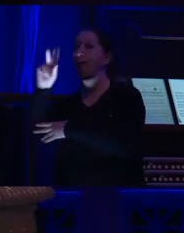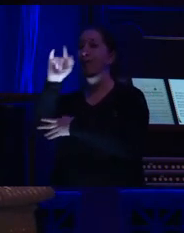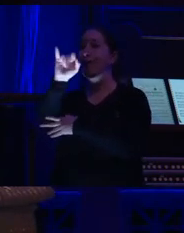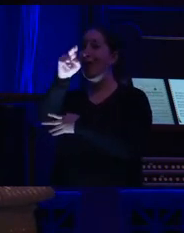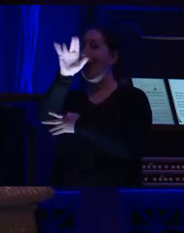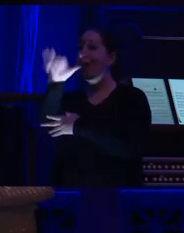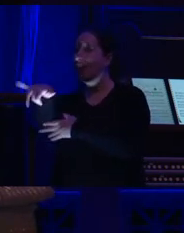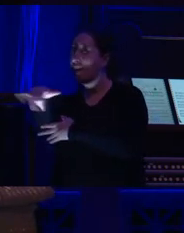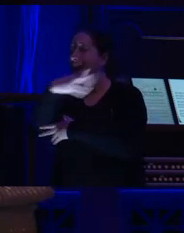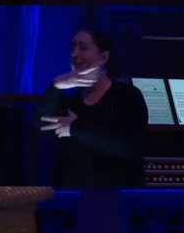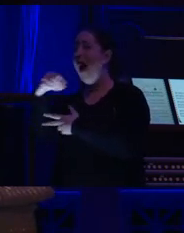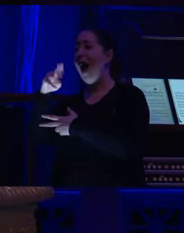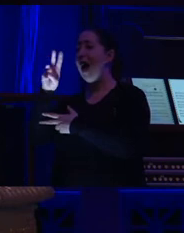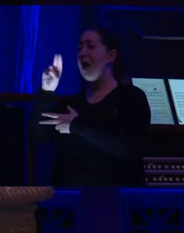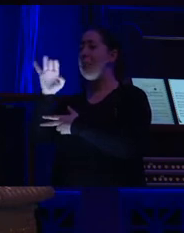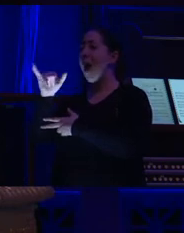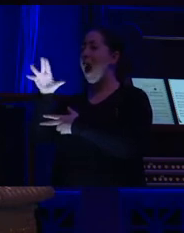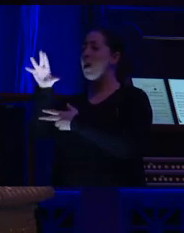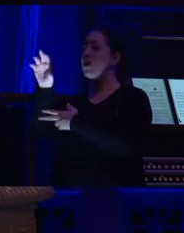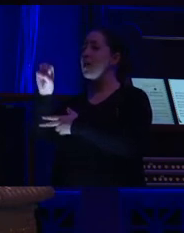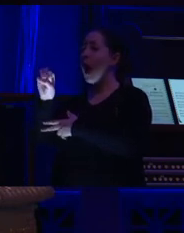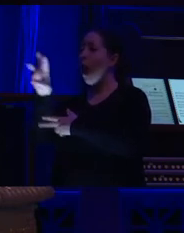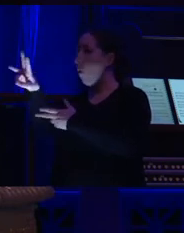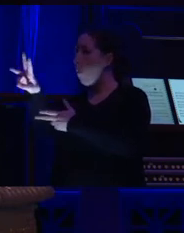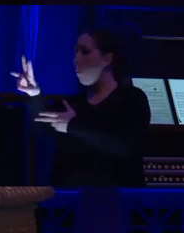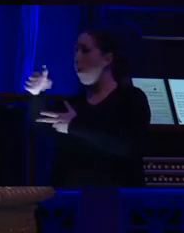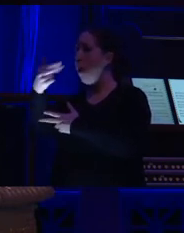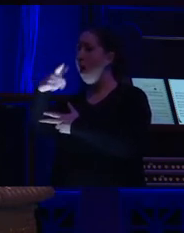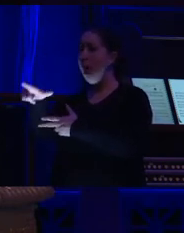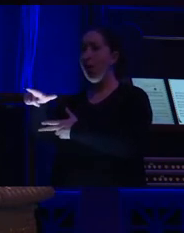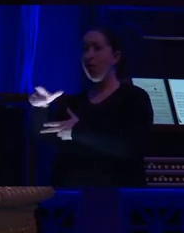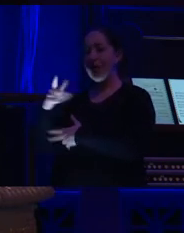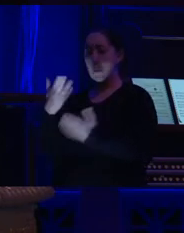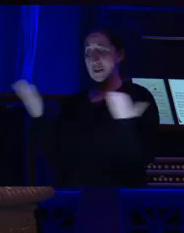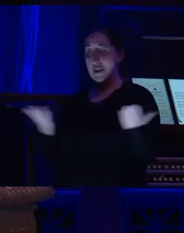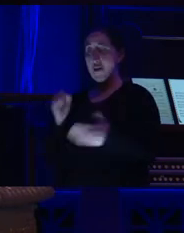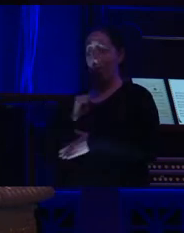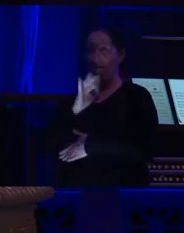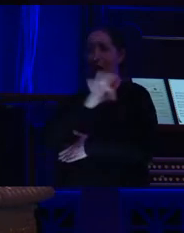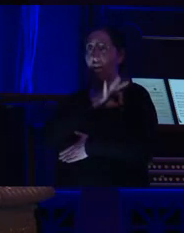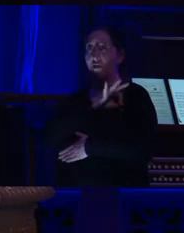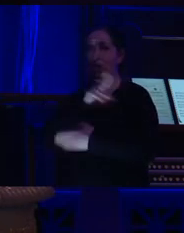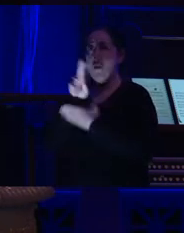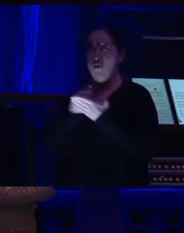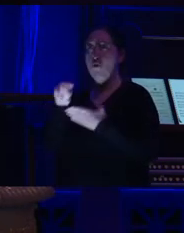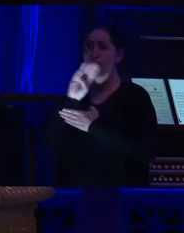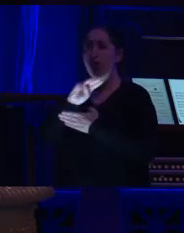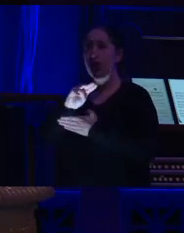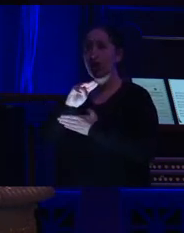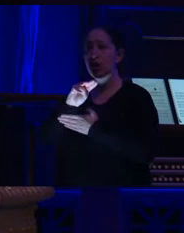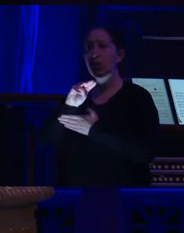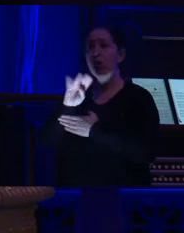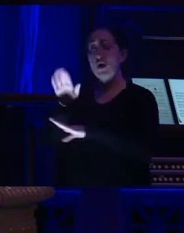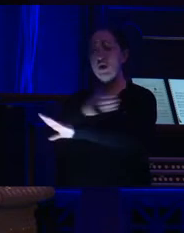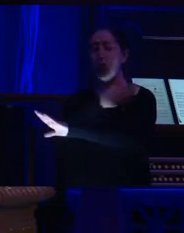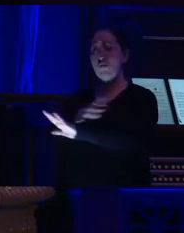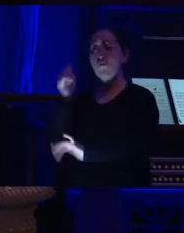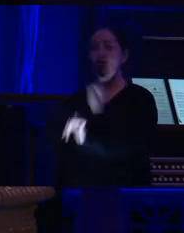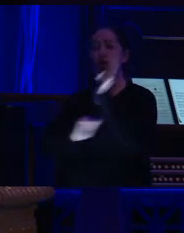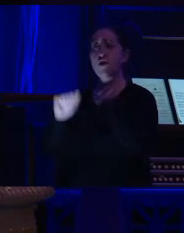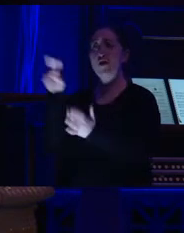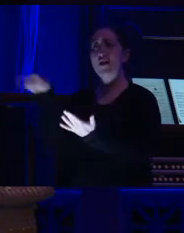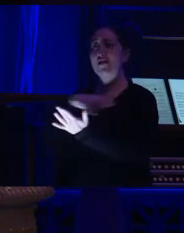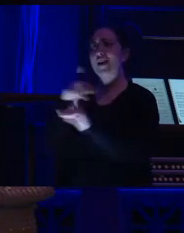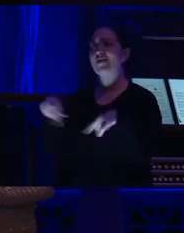Moscow Rachmaninoff Hall. Green has been on the faculty at the University of Michigan School of Music, Theater, and Dance